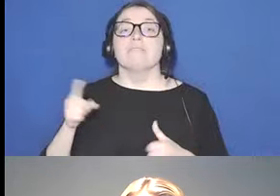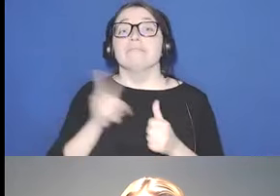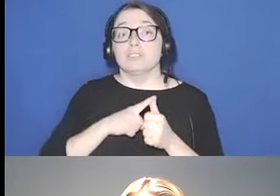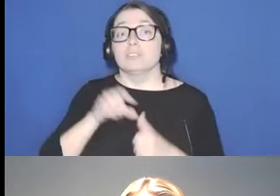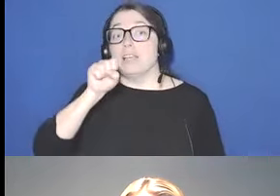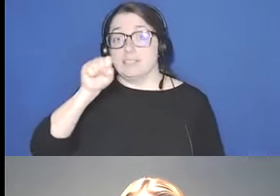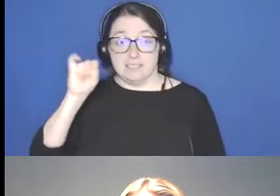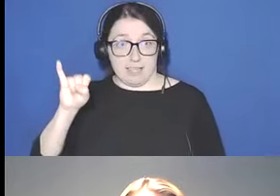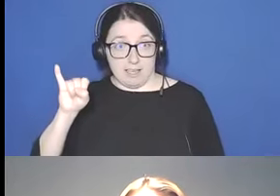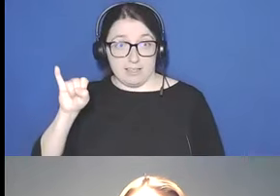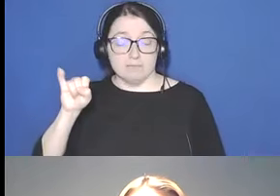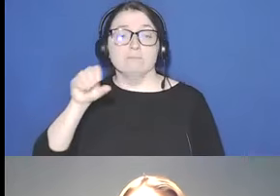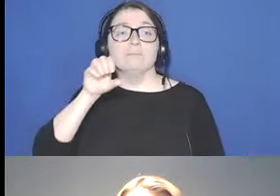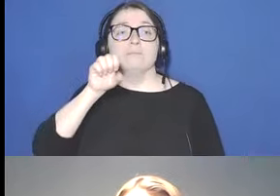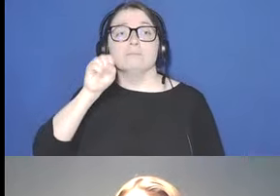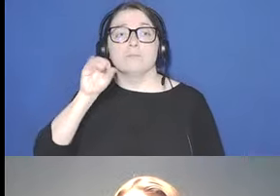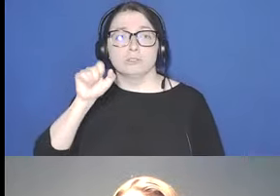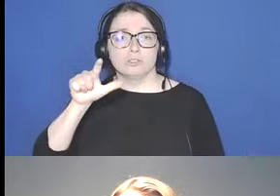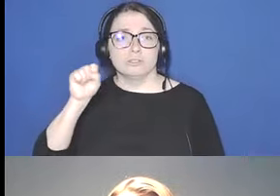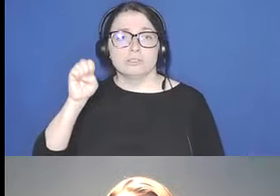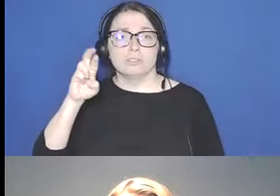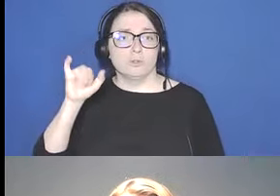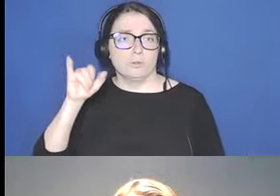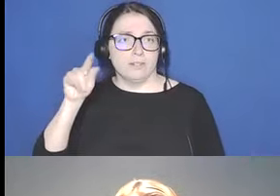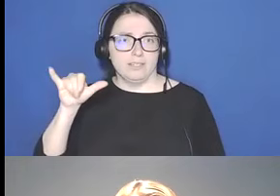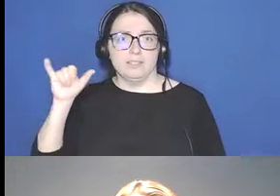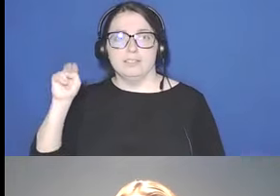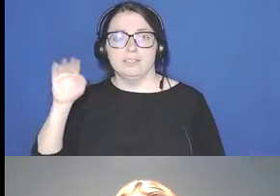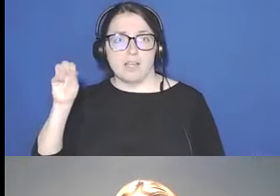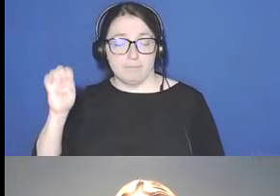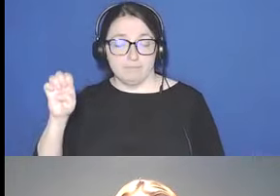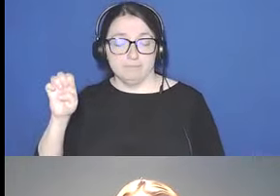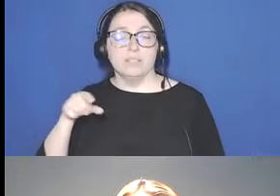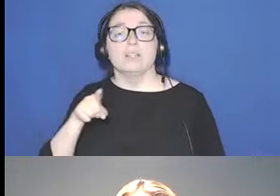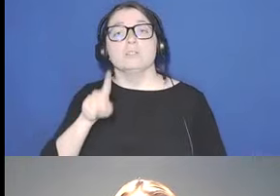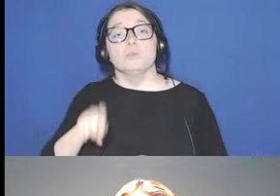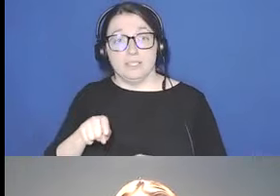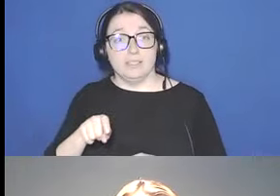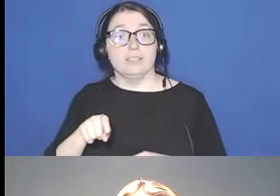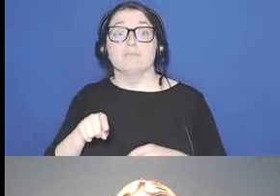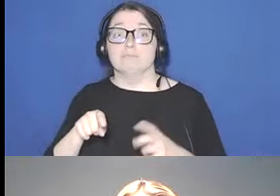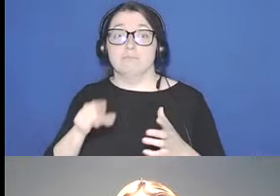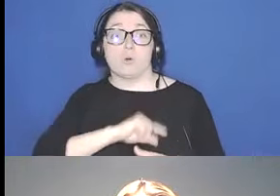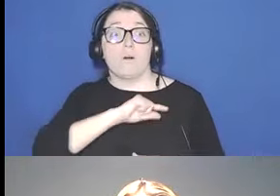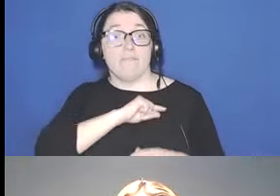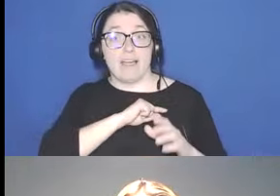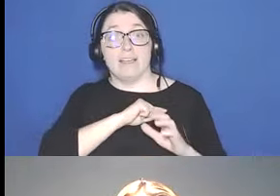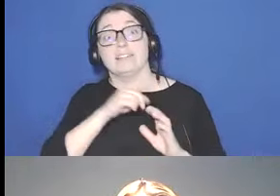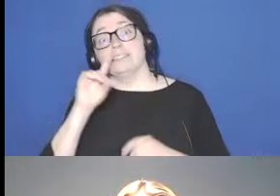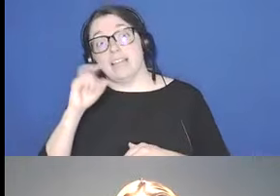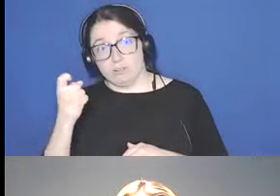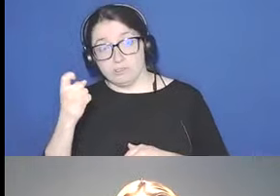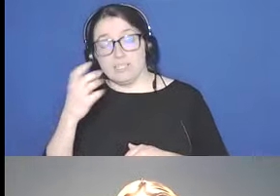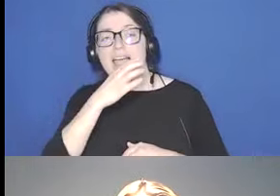income. You do need a qualifying diagnosis and a family income below a certain level. So